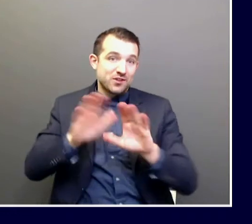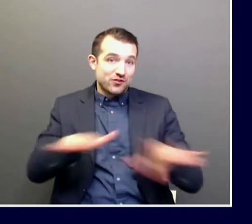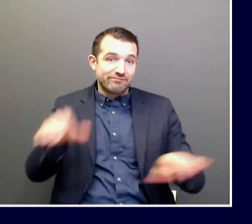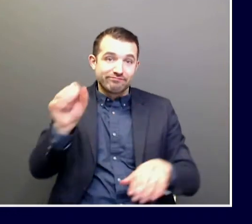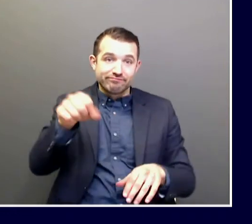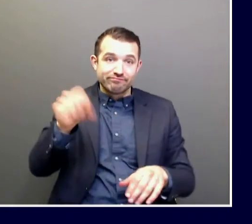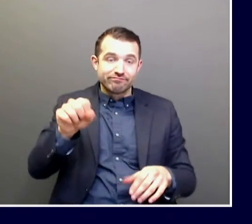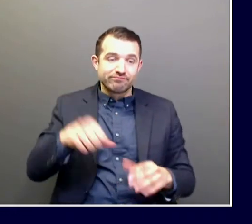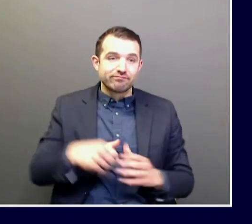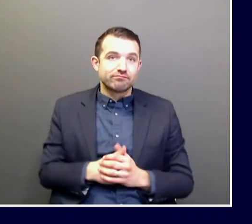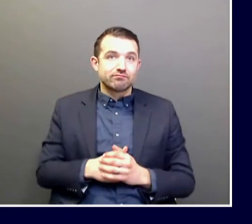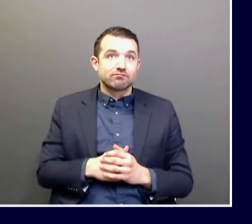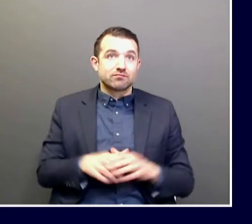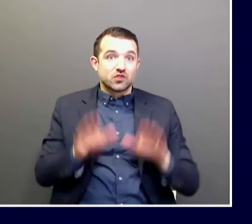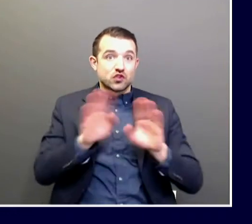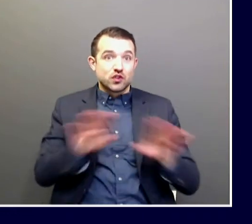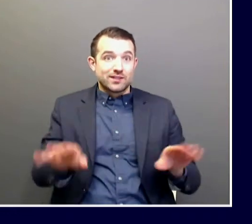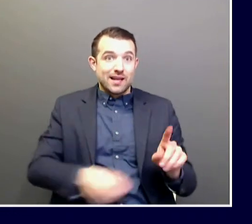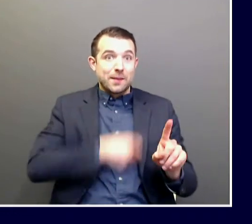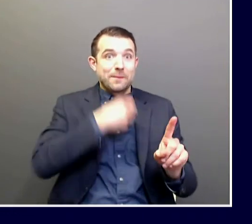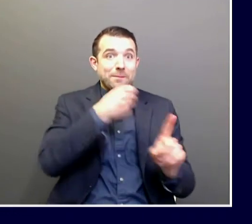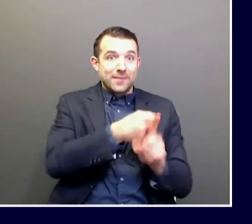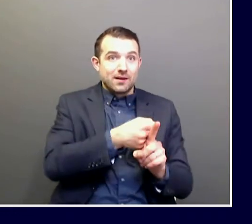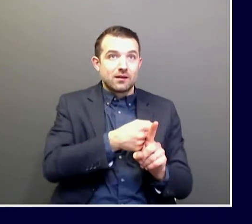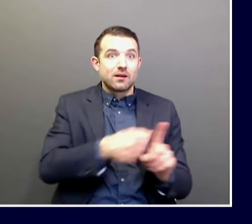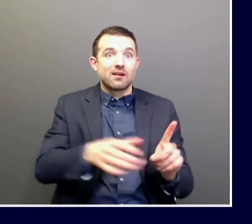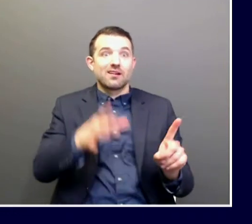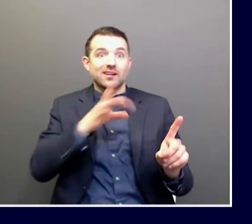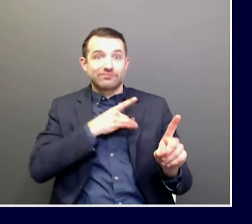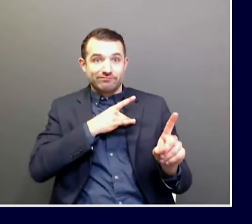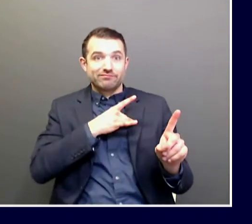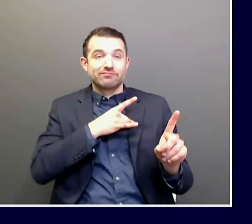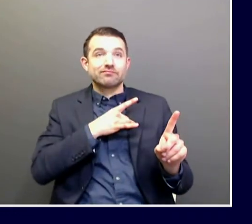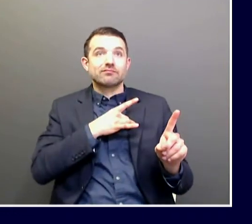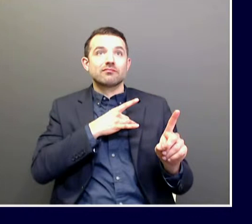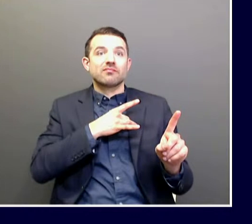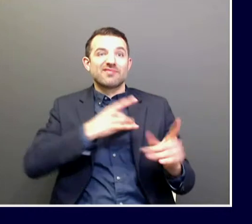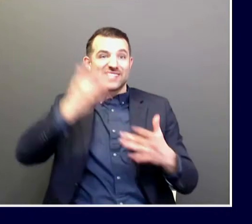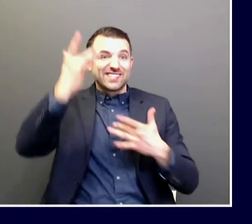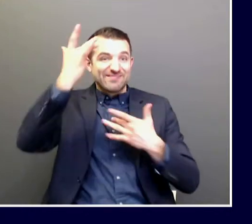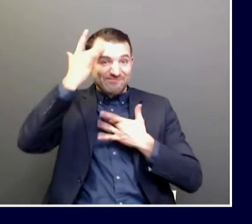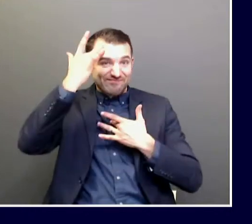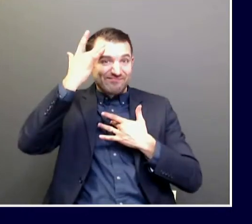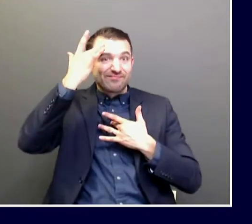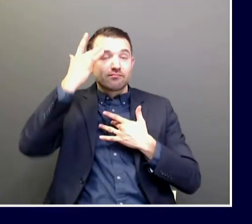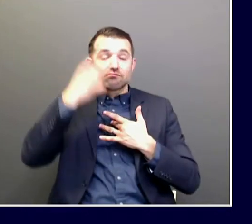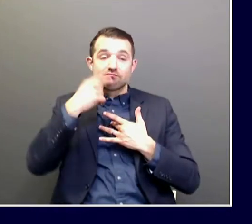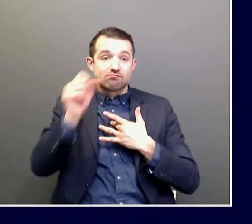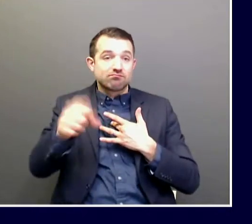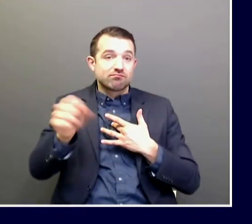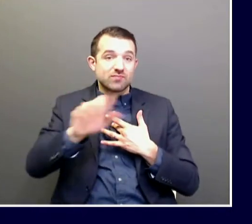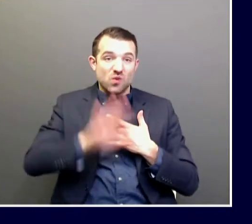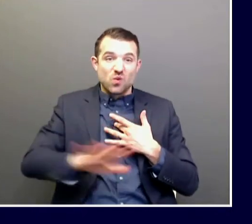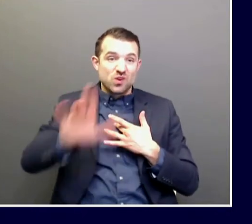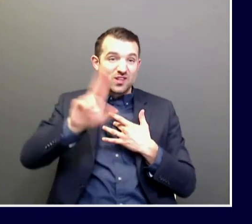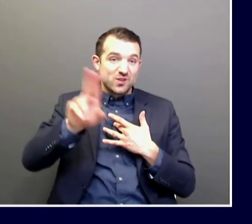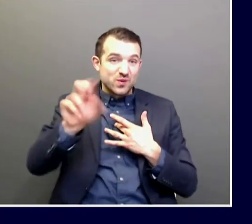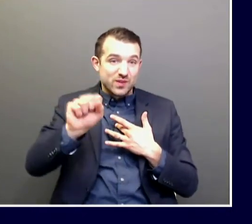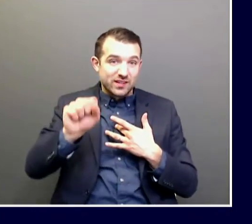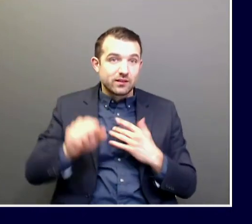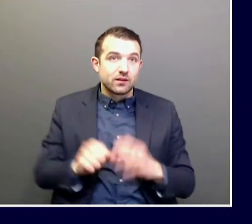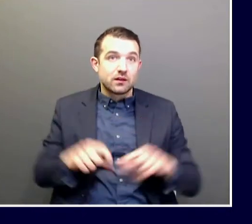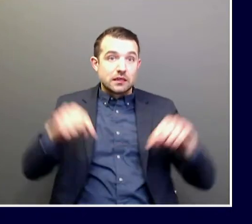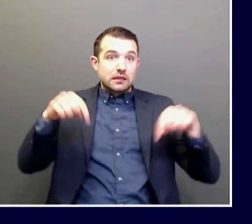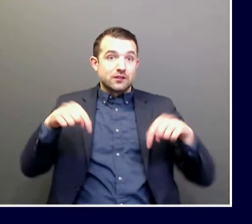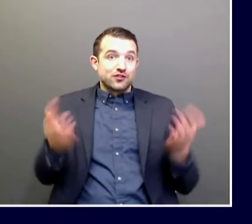it, and indeed, they are part of the reason why across the country and in Maine, case counts have gone up. But the question